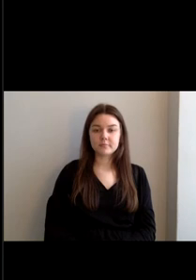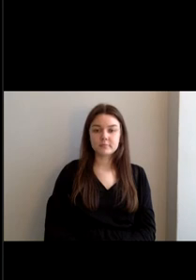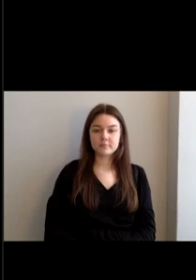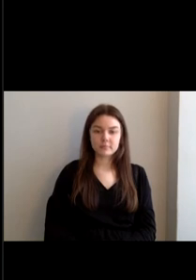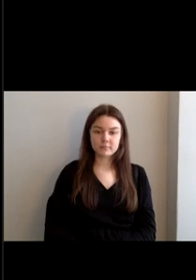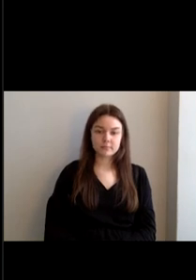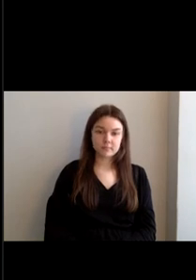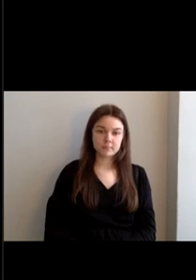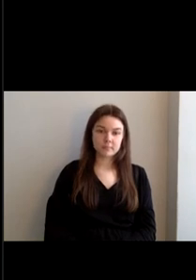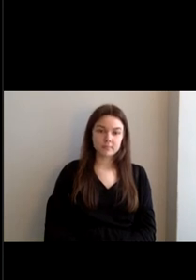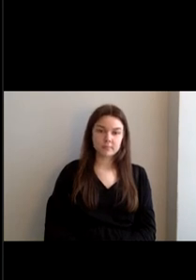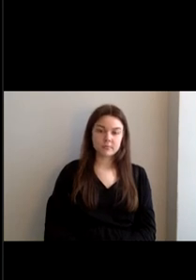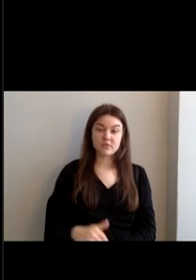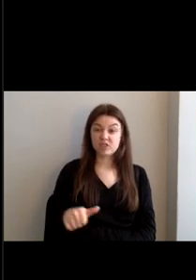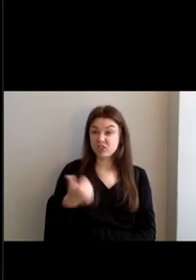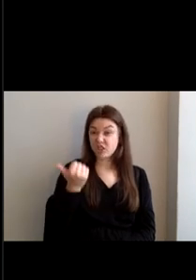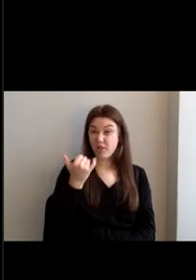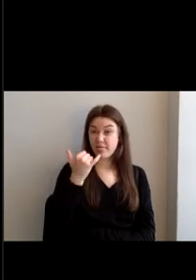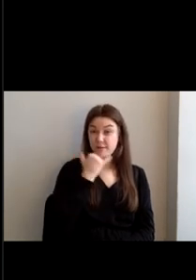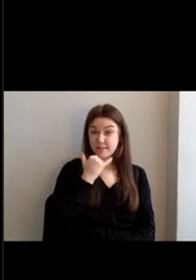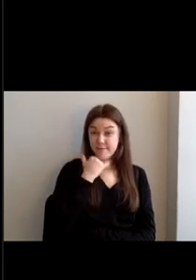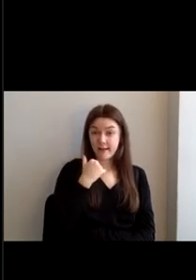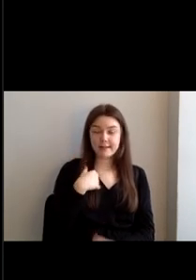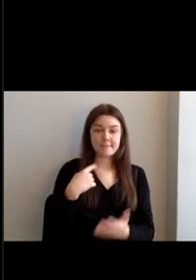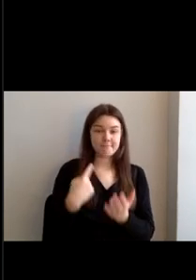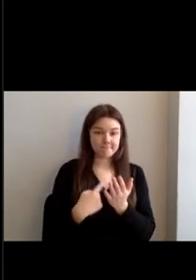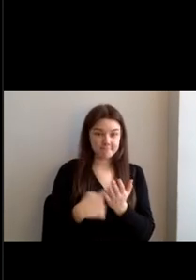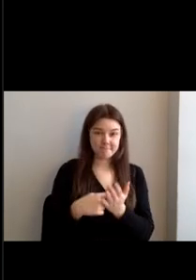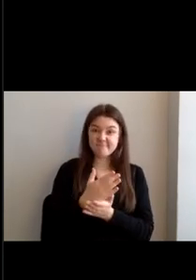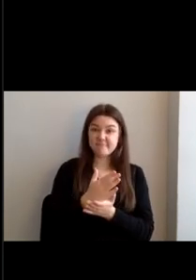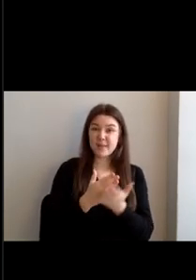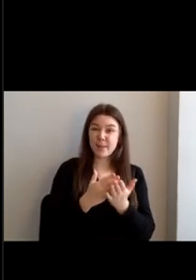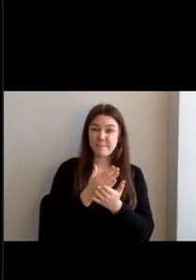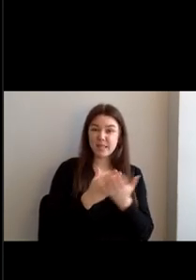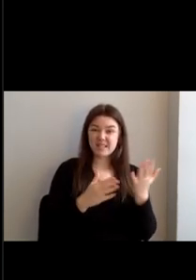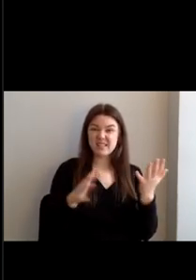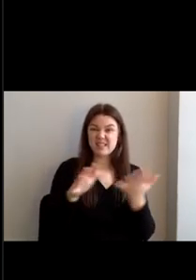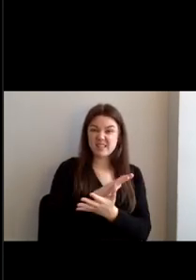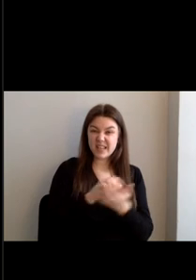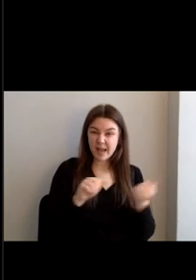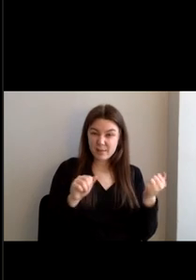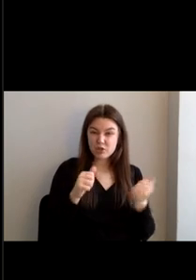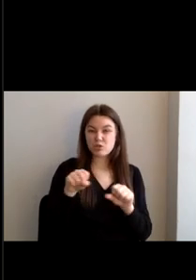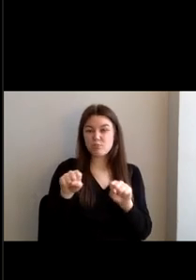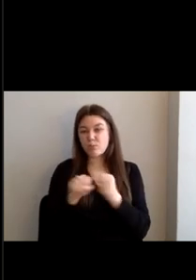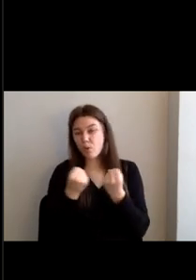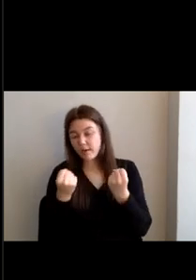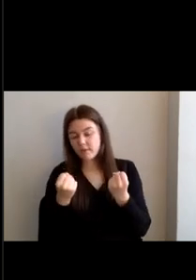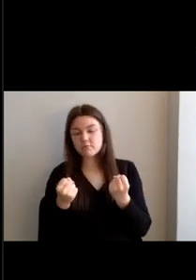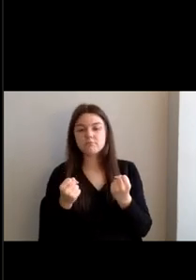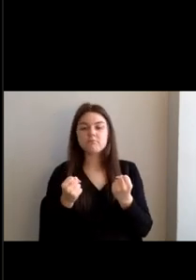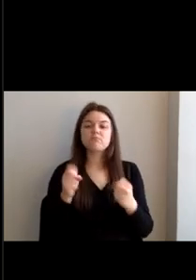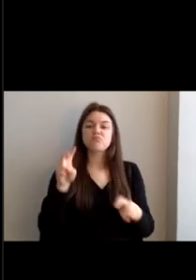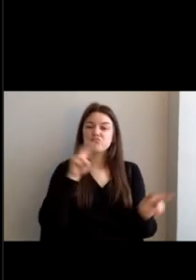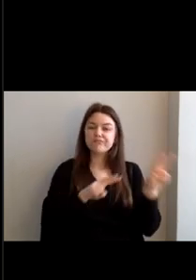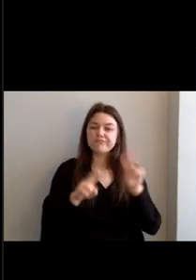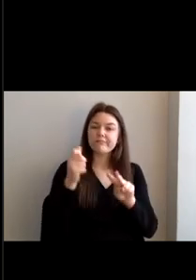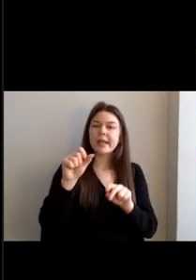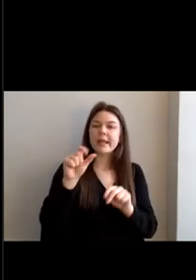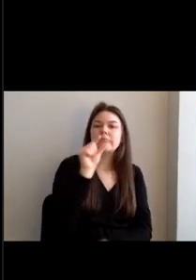Now, the other defect that I talked about were pieces, damaged or broken shrimp. So if we observe any of